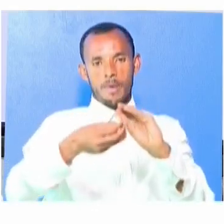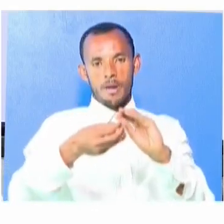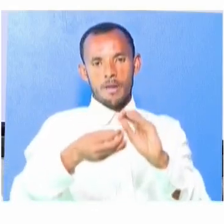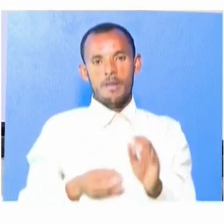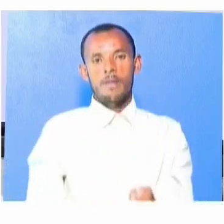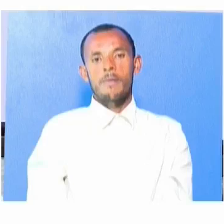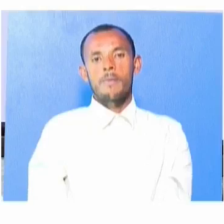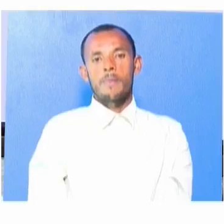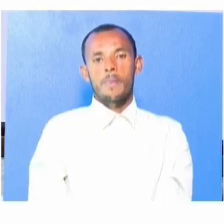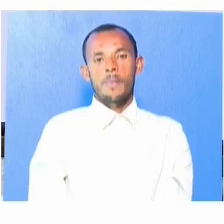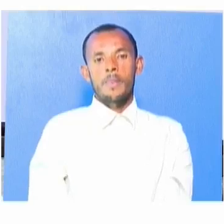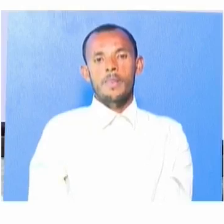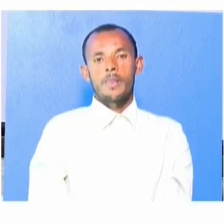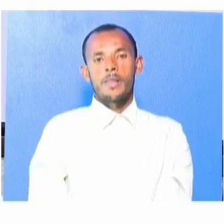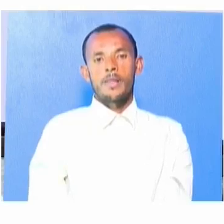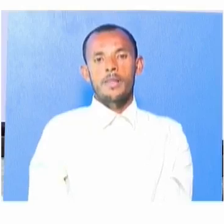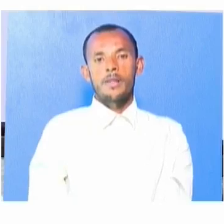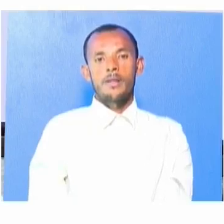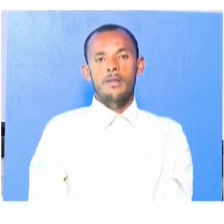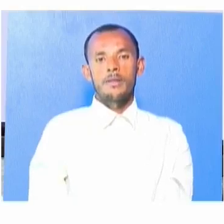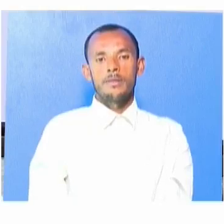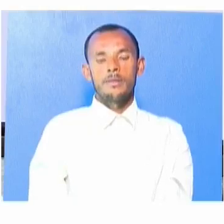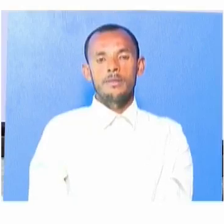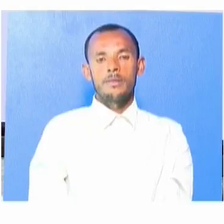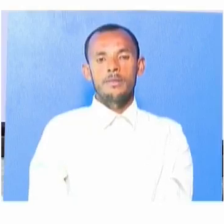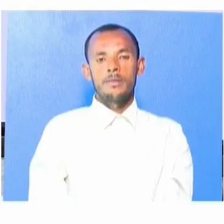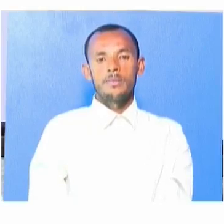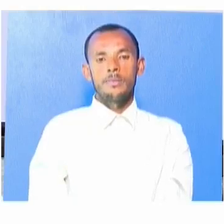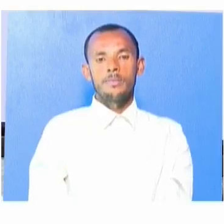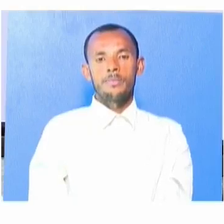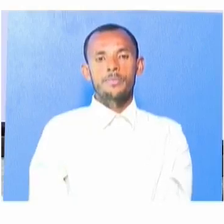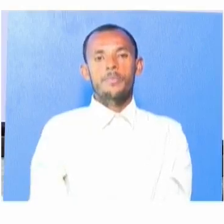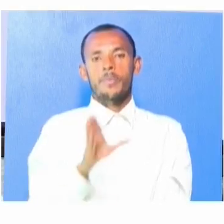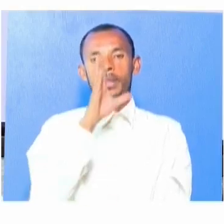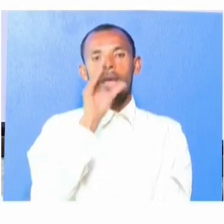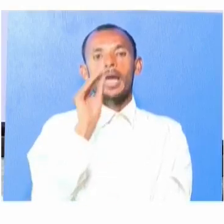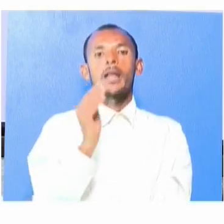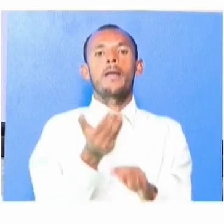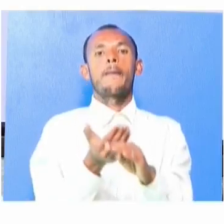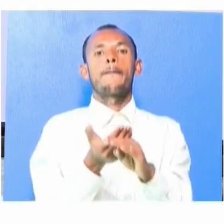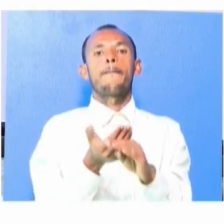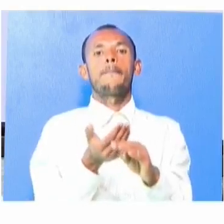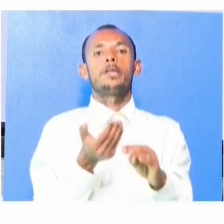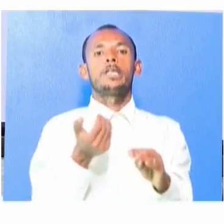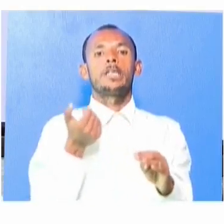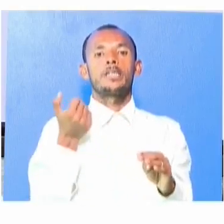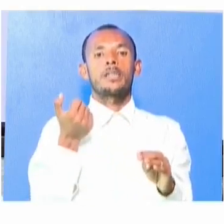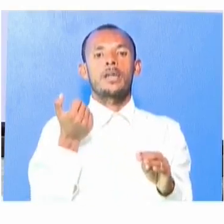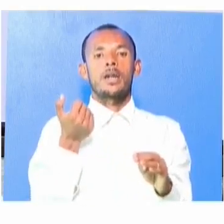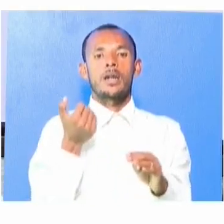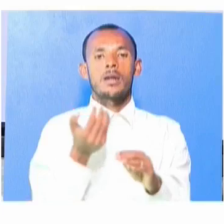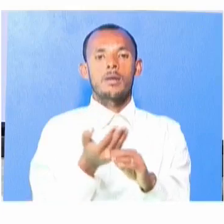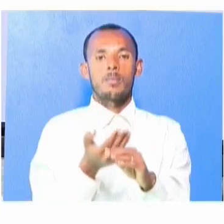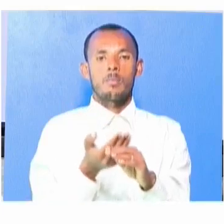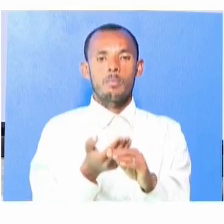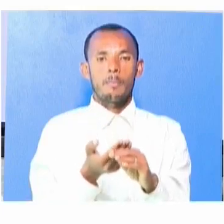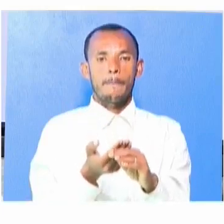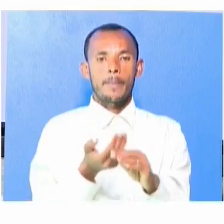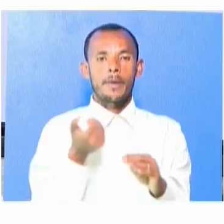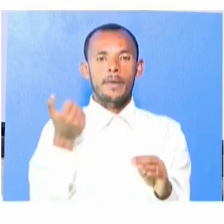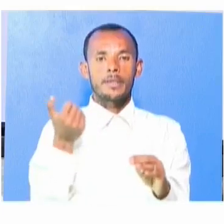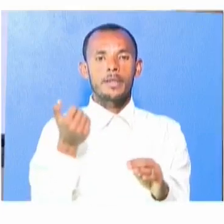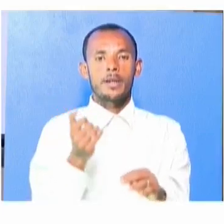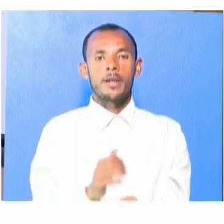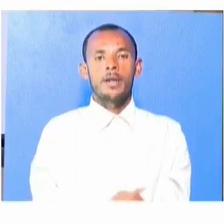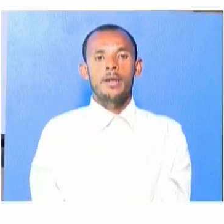comes after. And We have also seen about